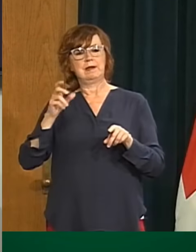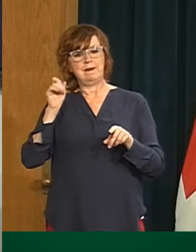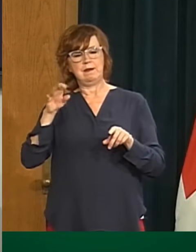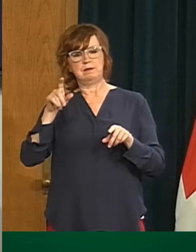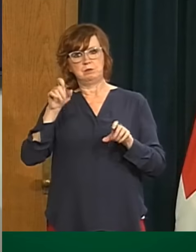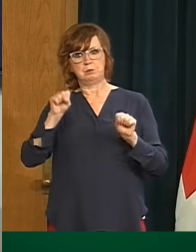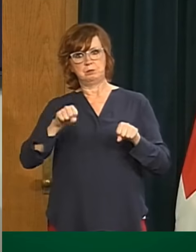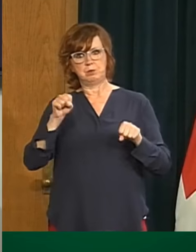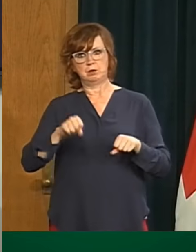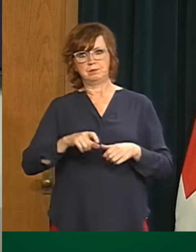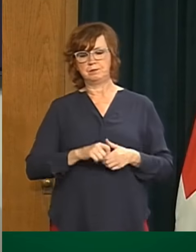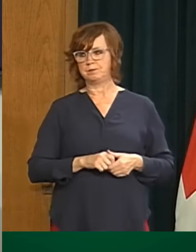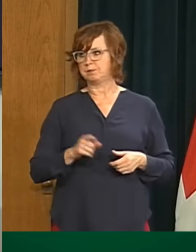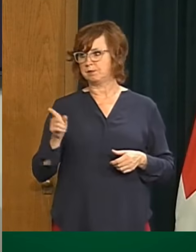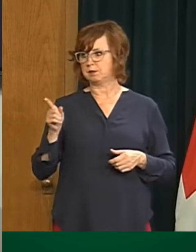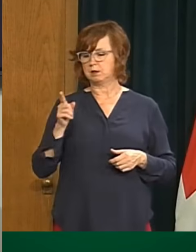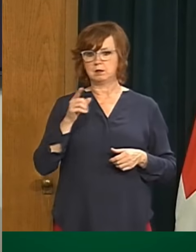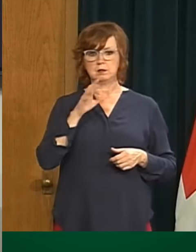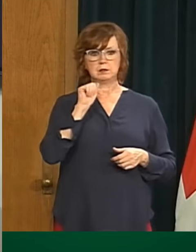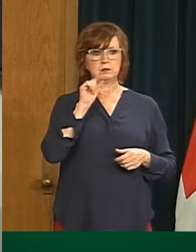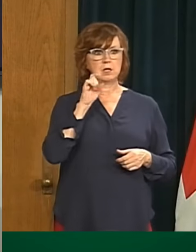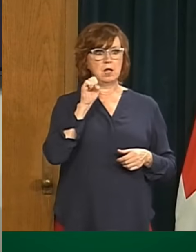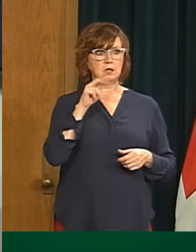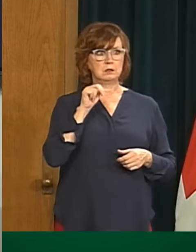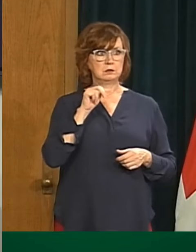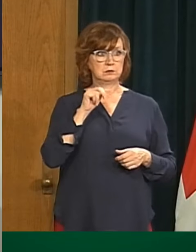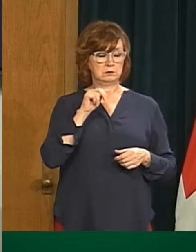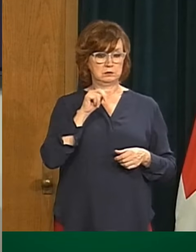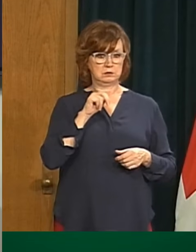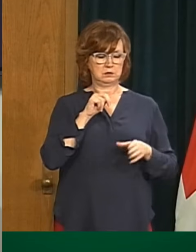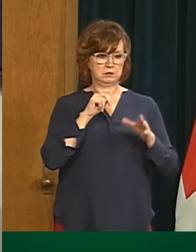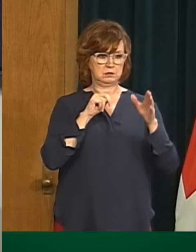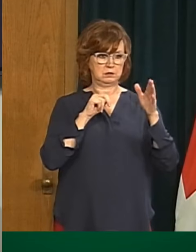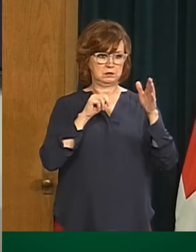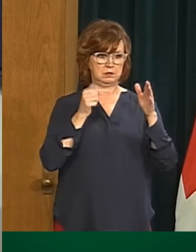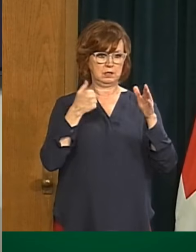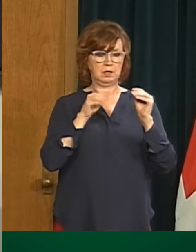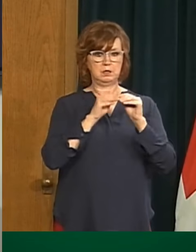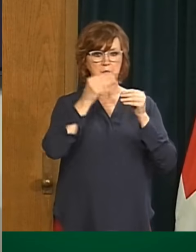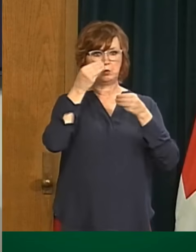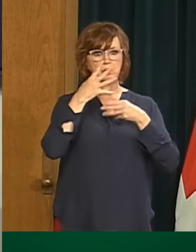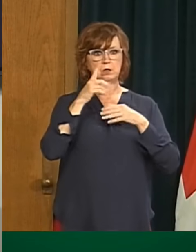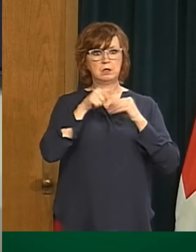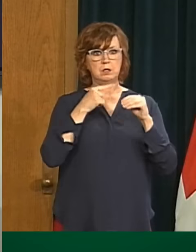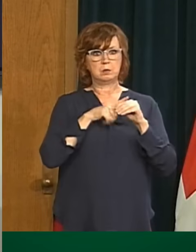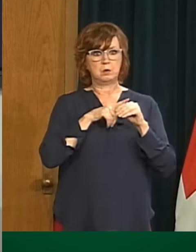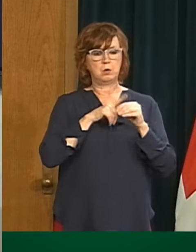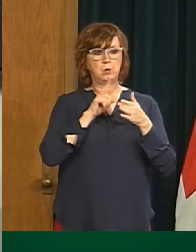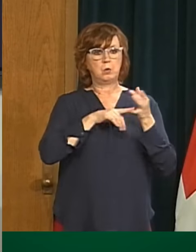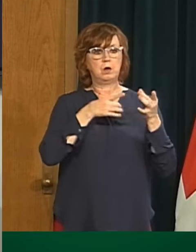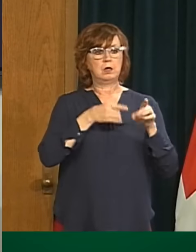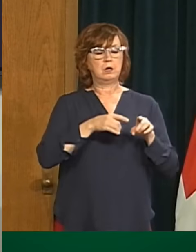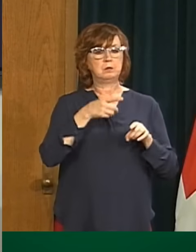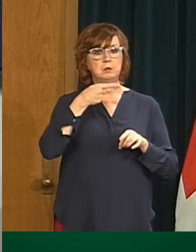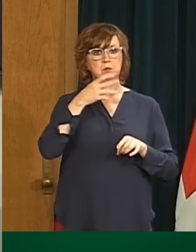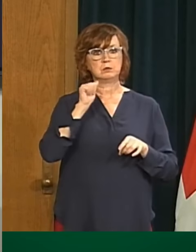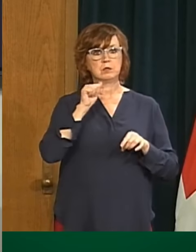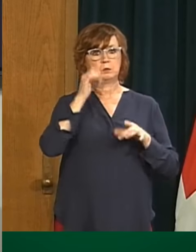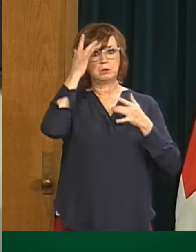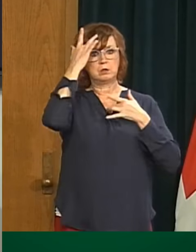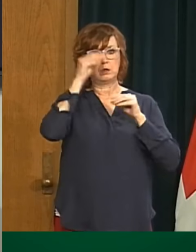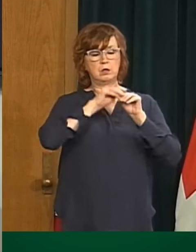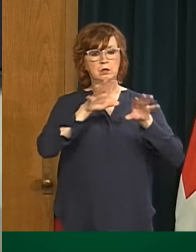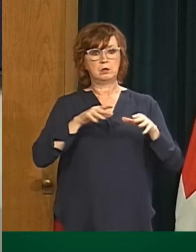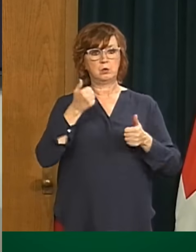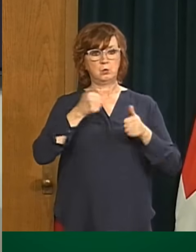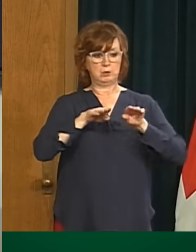Do you have a follow-up, Allison? Yeah, just any additional details you could provide about the outbreak at the Victoria Hospital, what